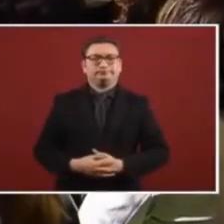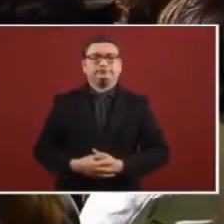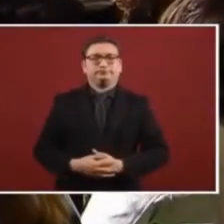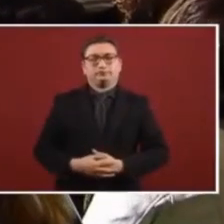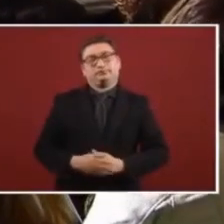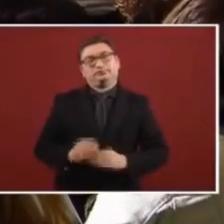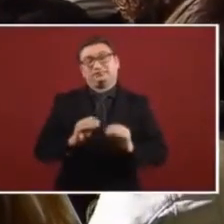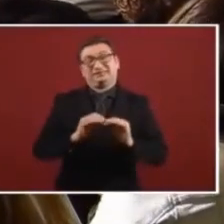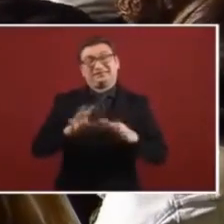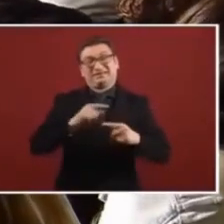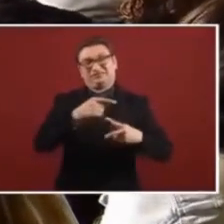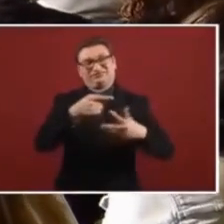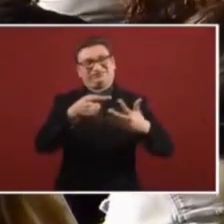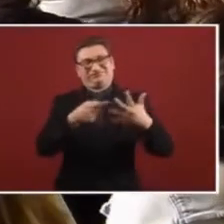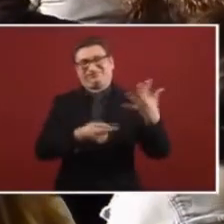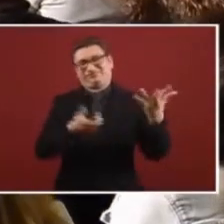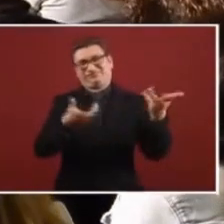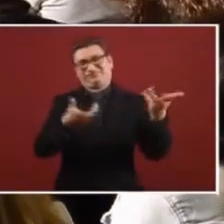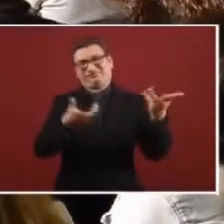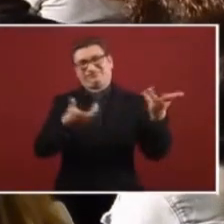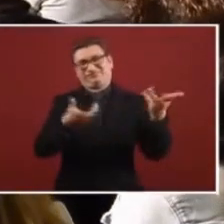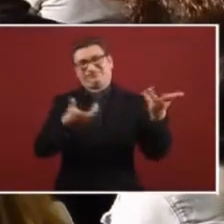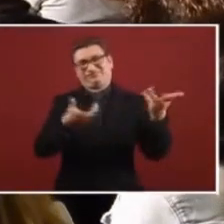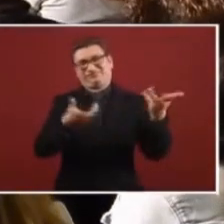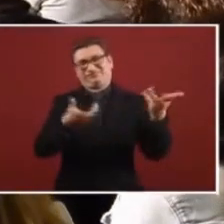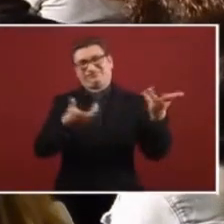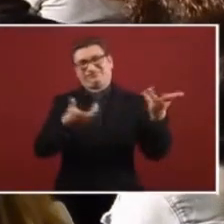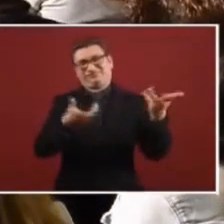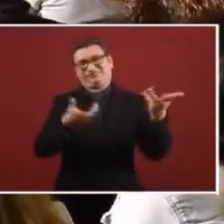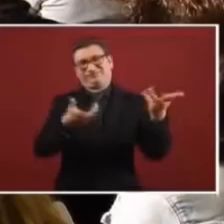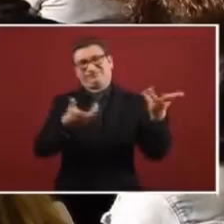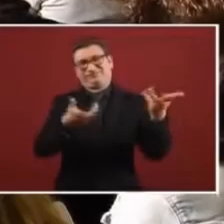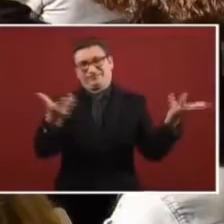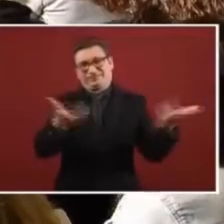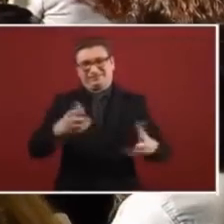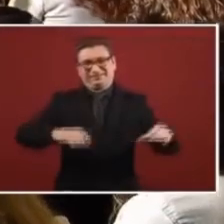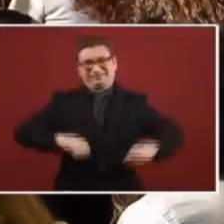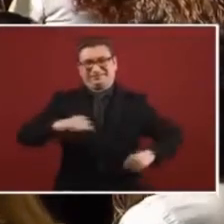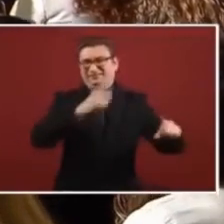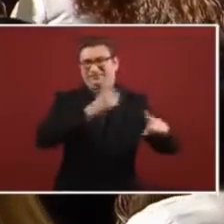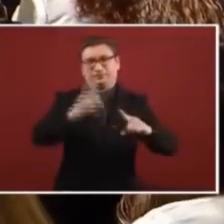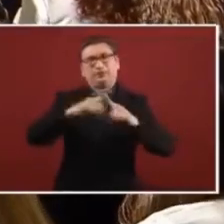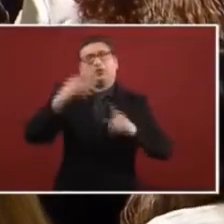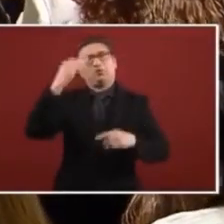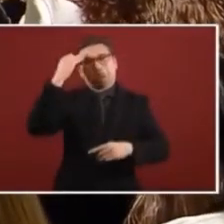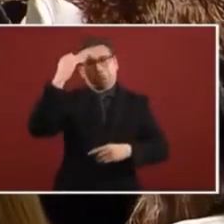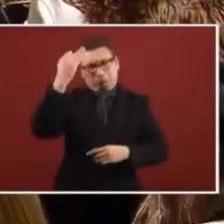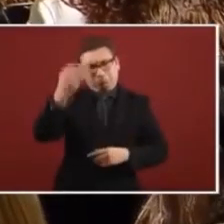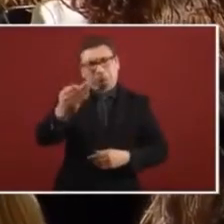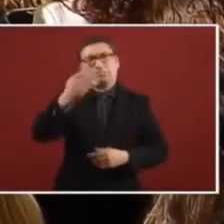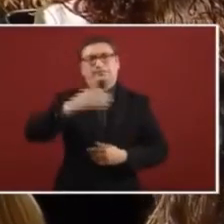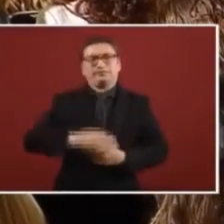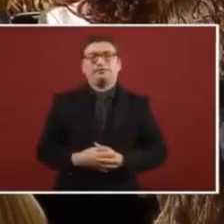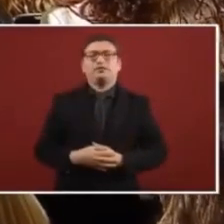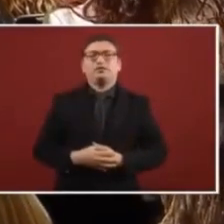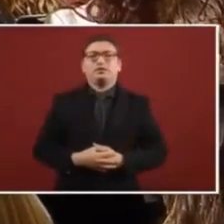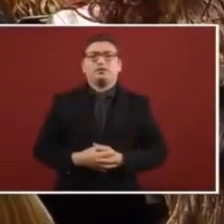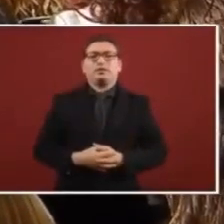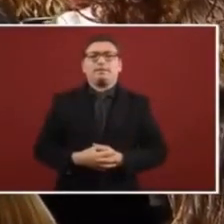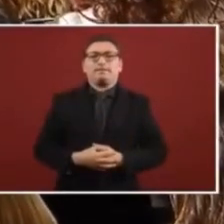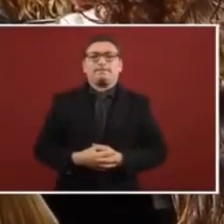eso pues lleva tiempo. And all of this takes time. Yo creo que el